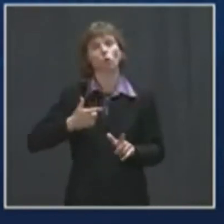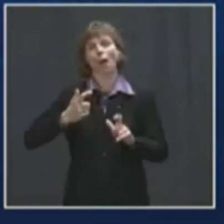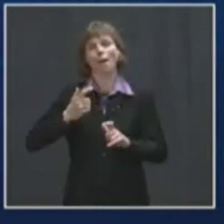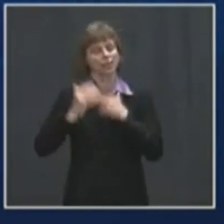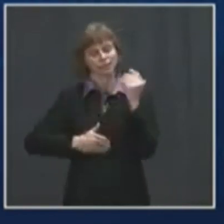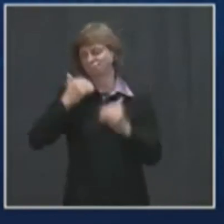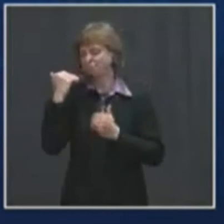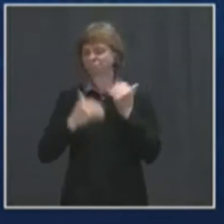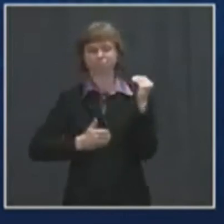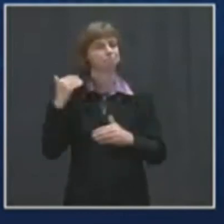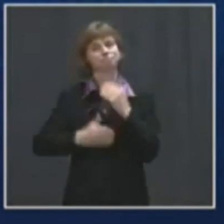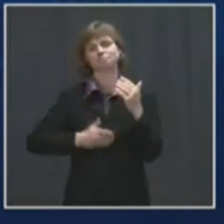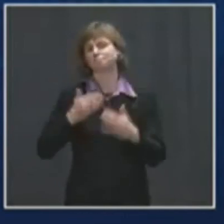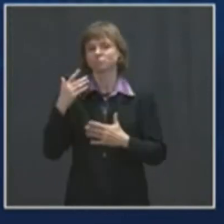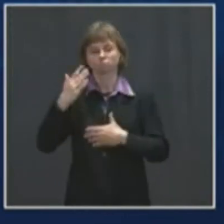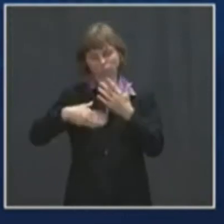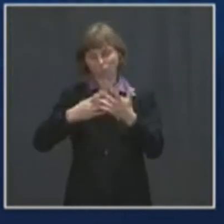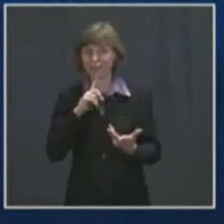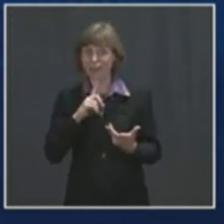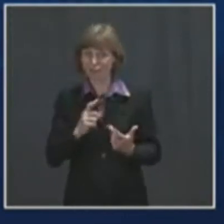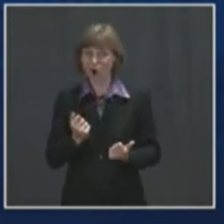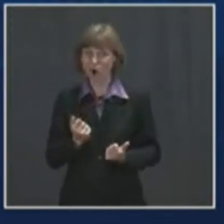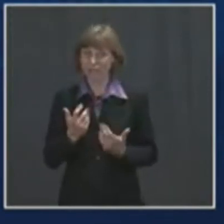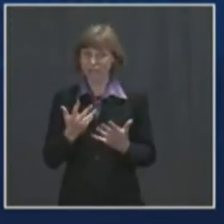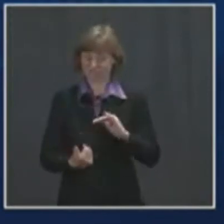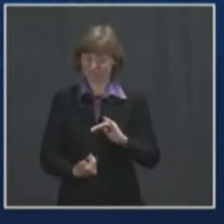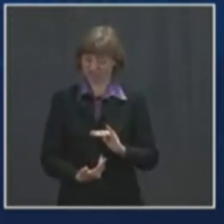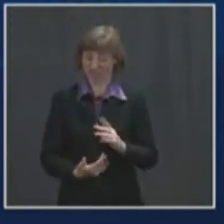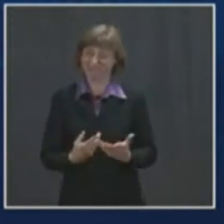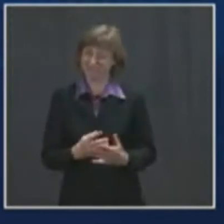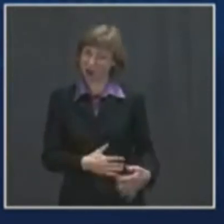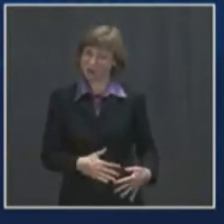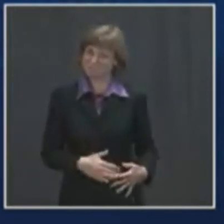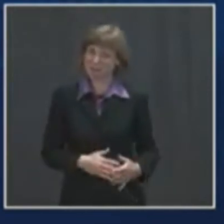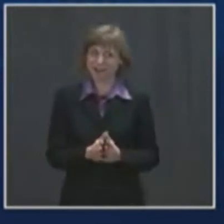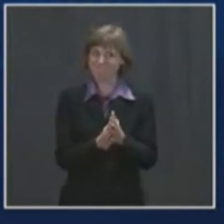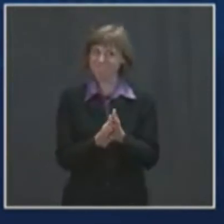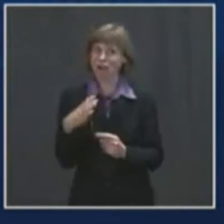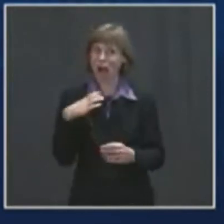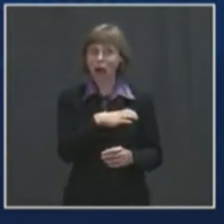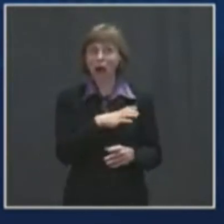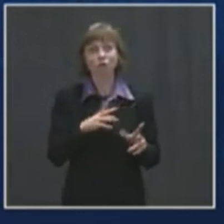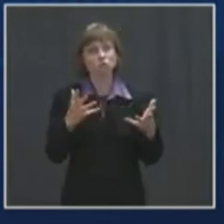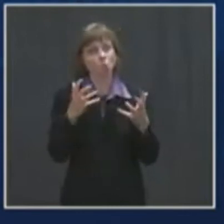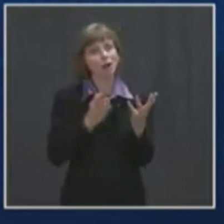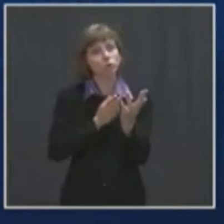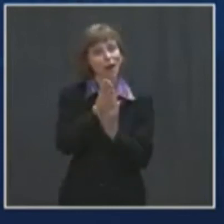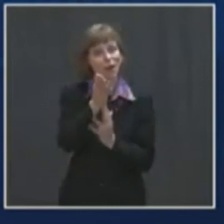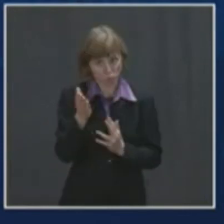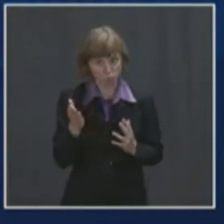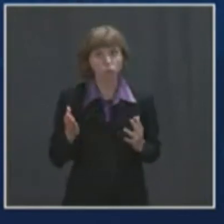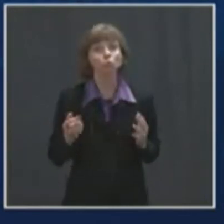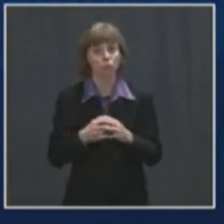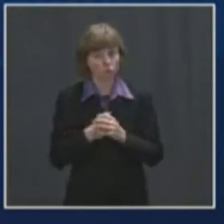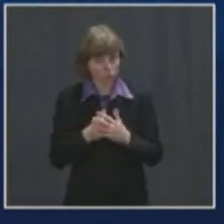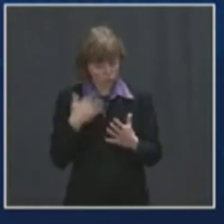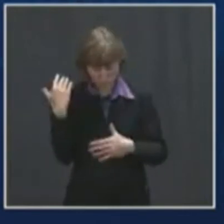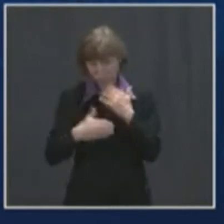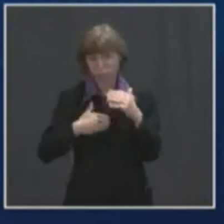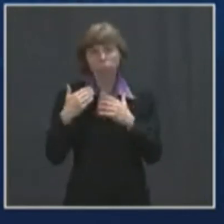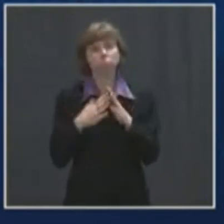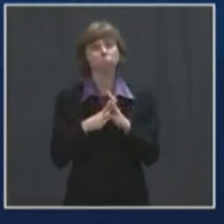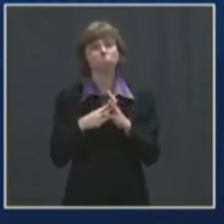is fire under the bellies in the bellies of people in Congress to get this package through, move it through the process over